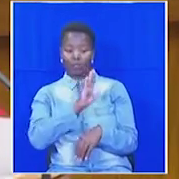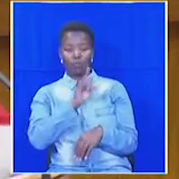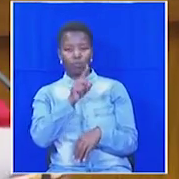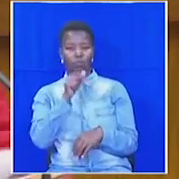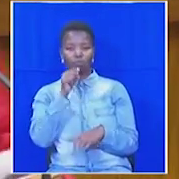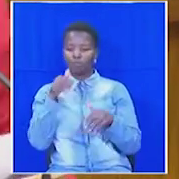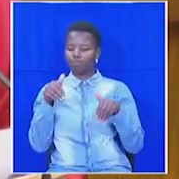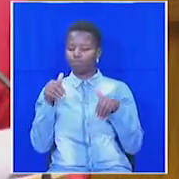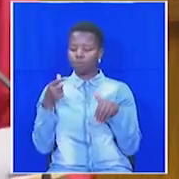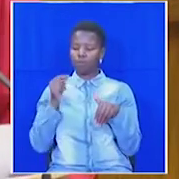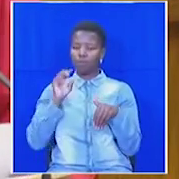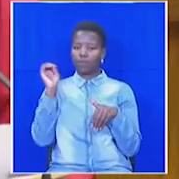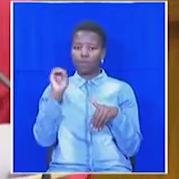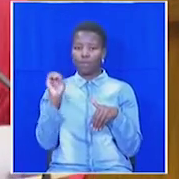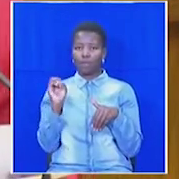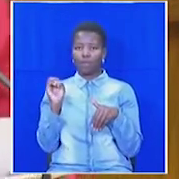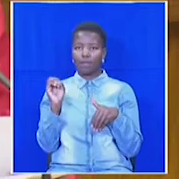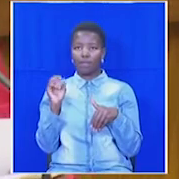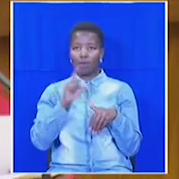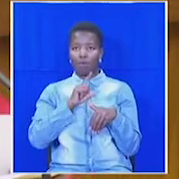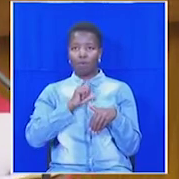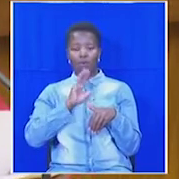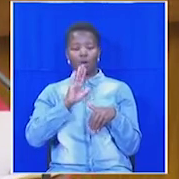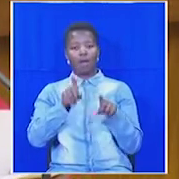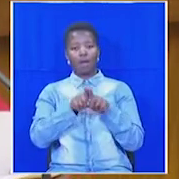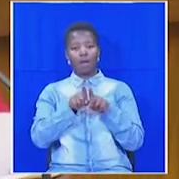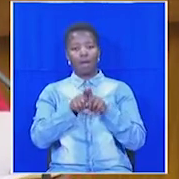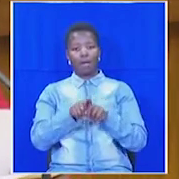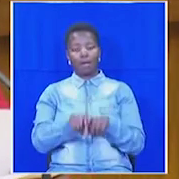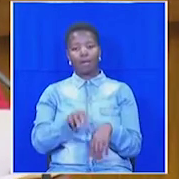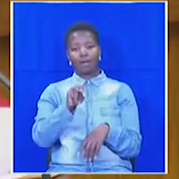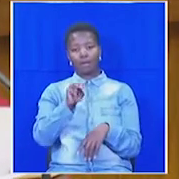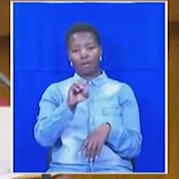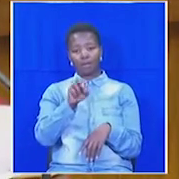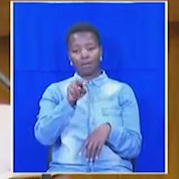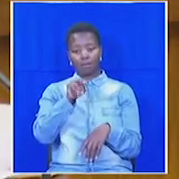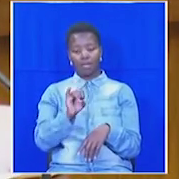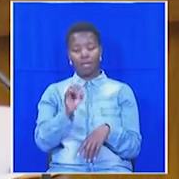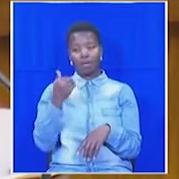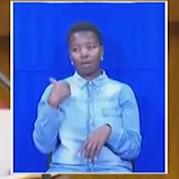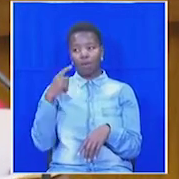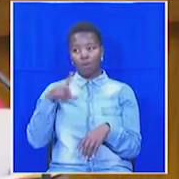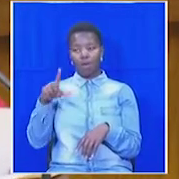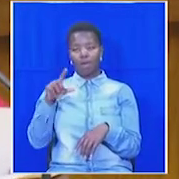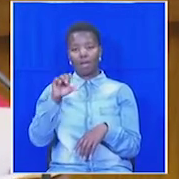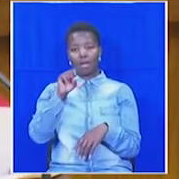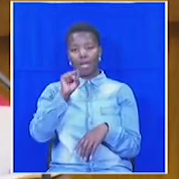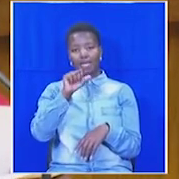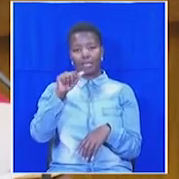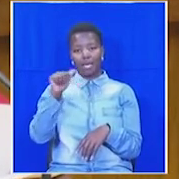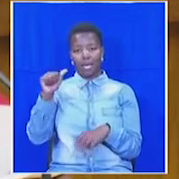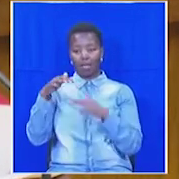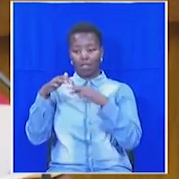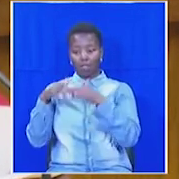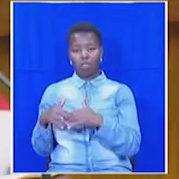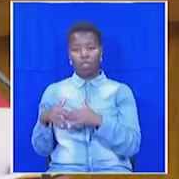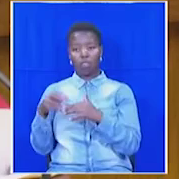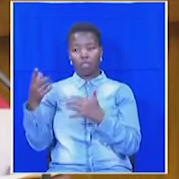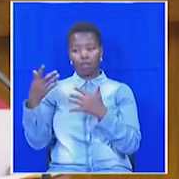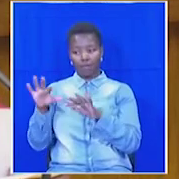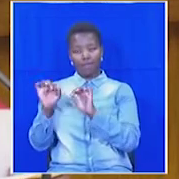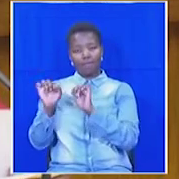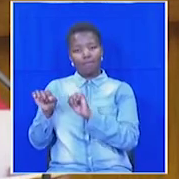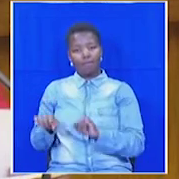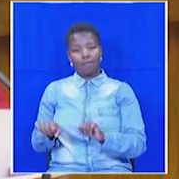nothing, as the incompetent Dudi Myeni wanted to cripple SA Airways by entering into a